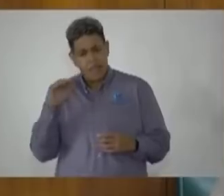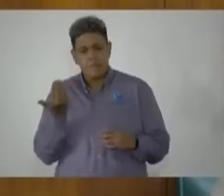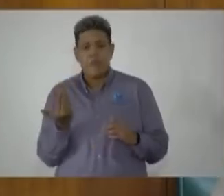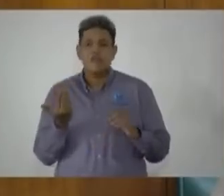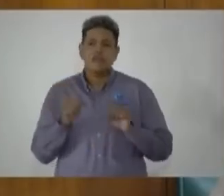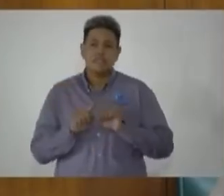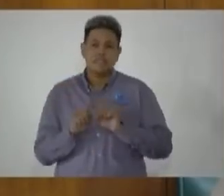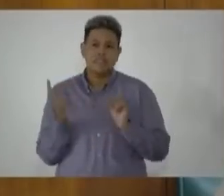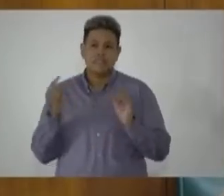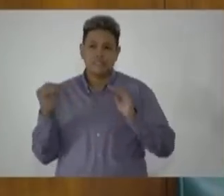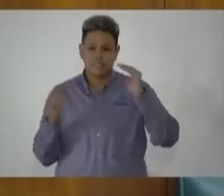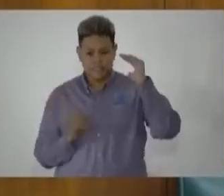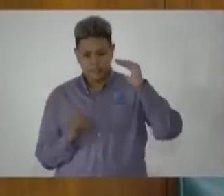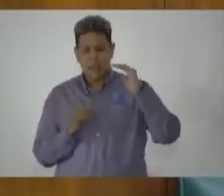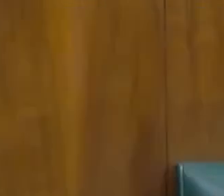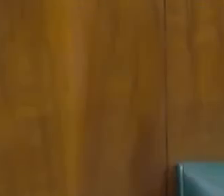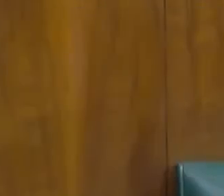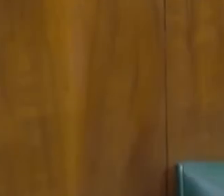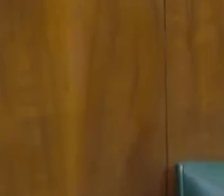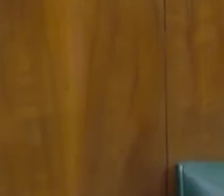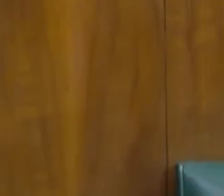disparity between